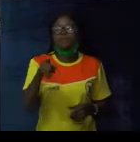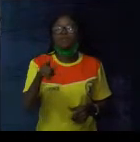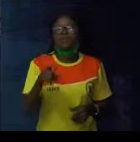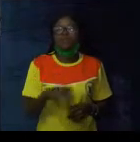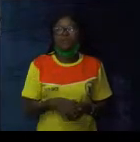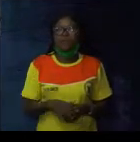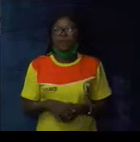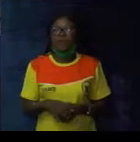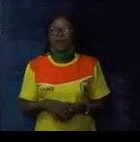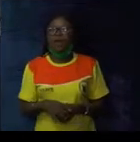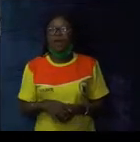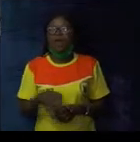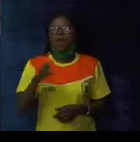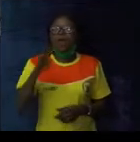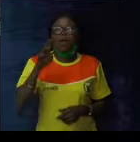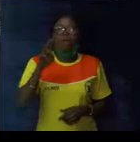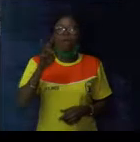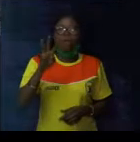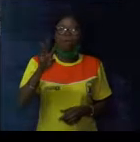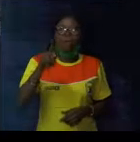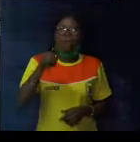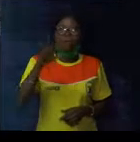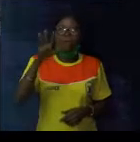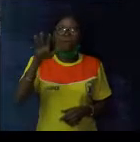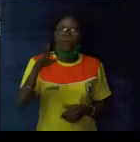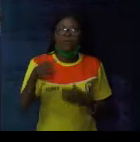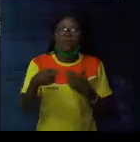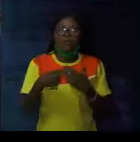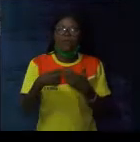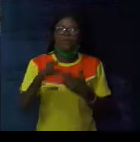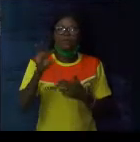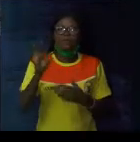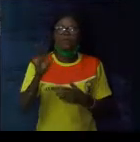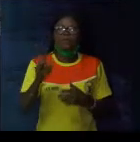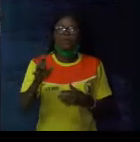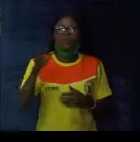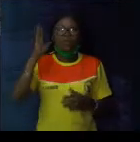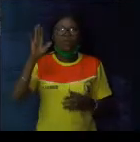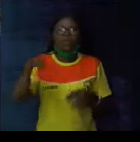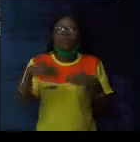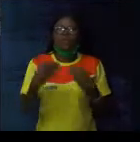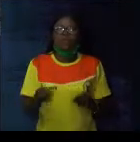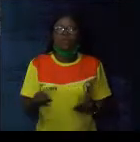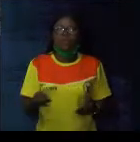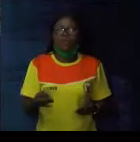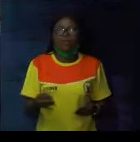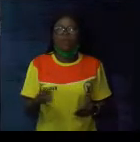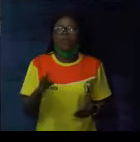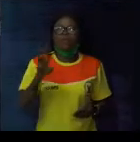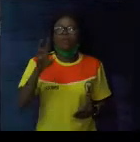here. Now, 4.5 times 9 will give you